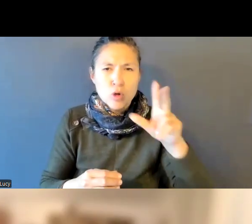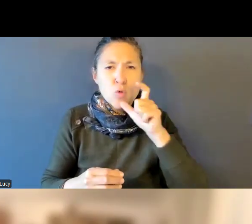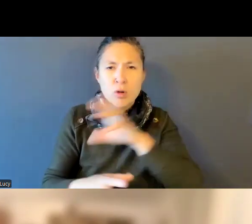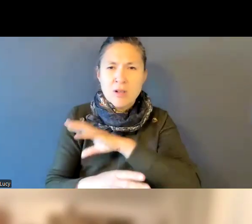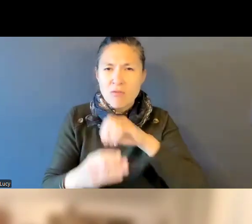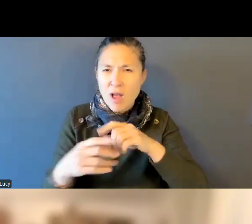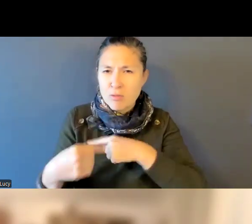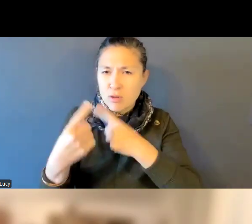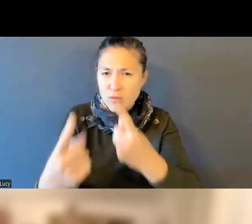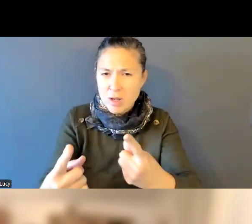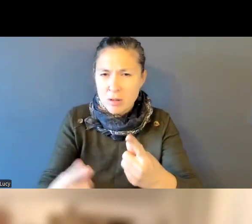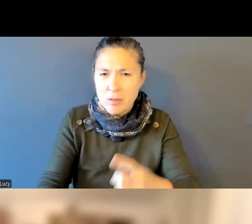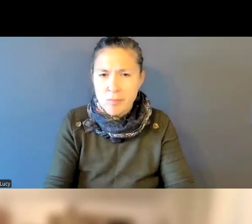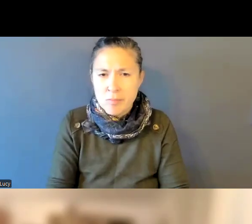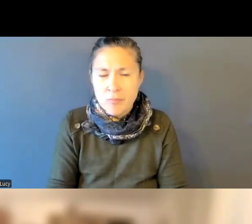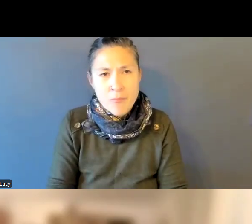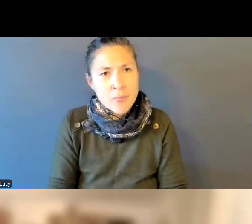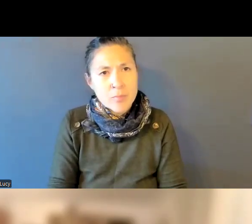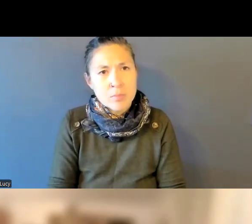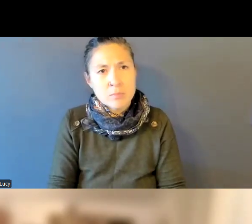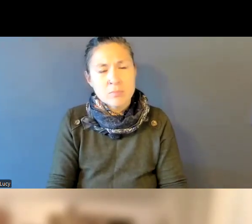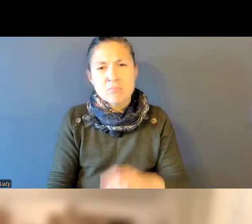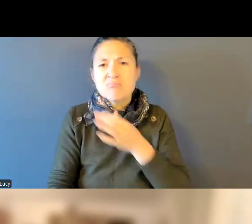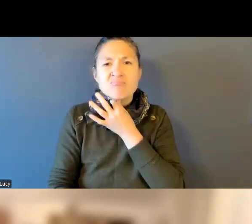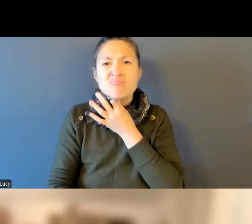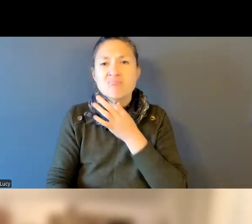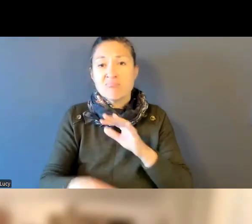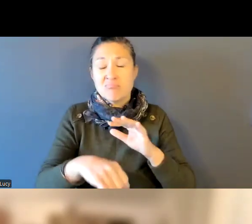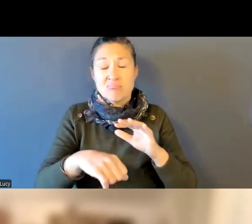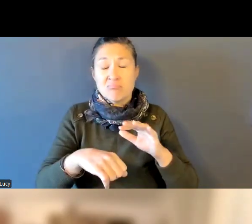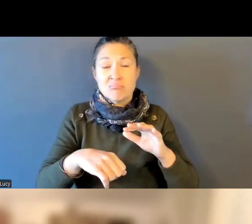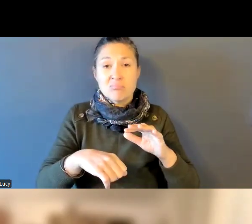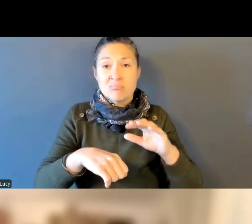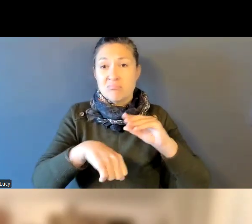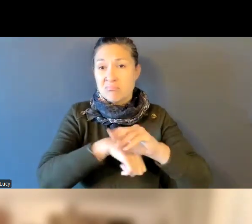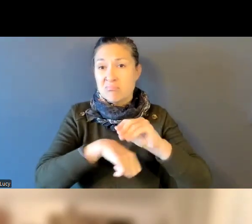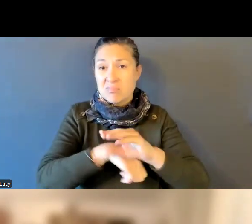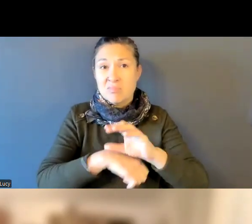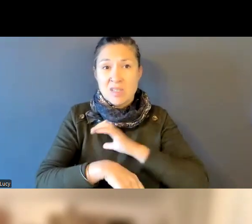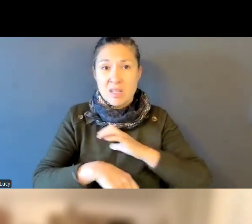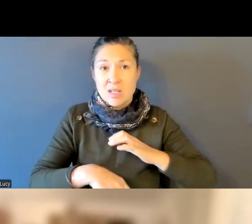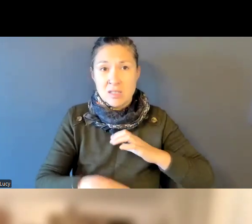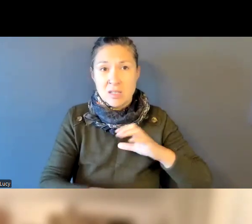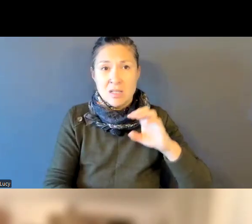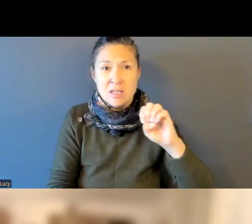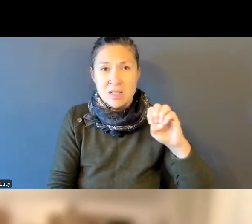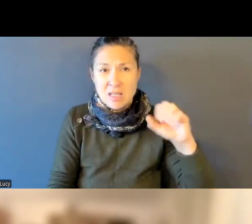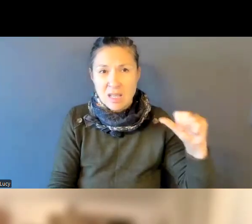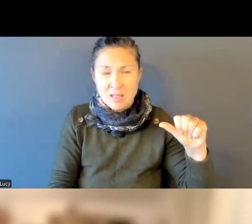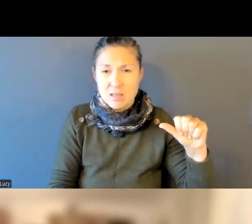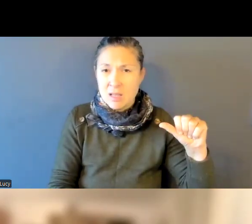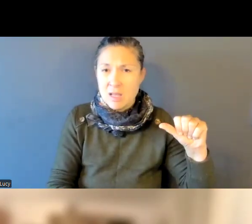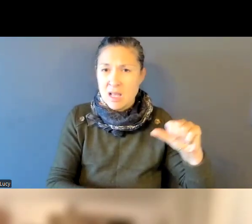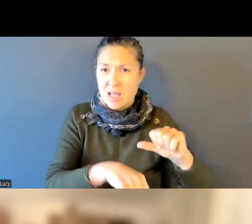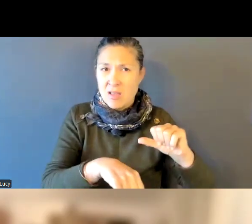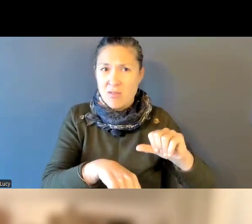And was the advisory council the EEAC, the Energy Efficiency Advisory Council, or